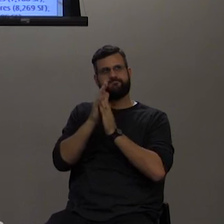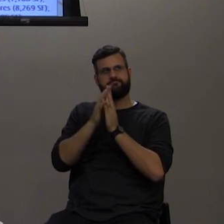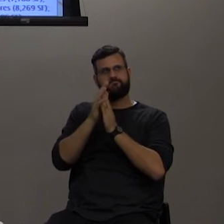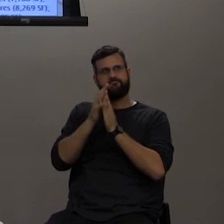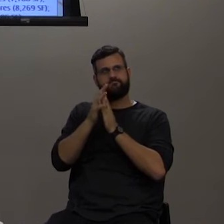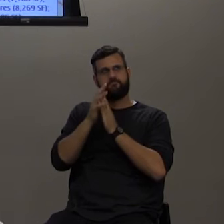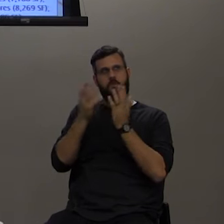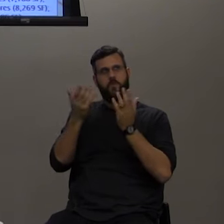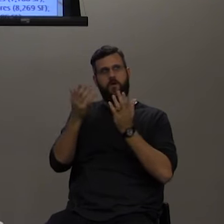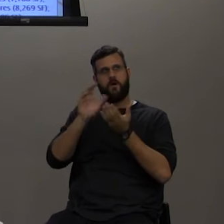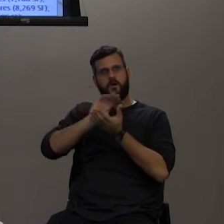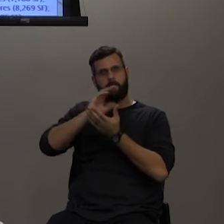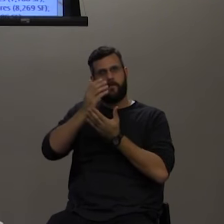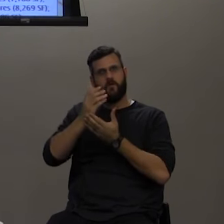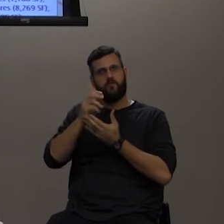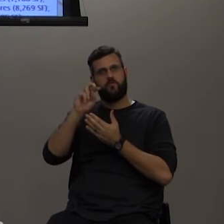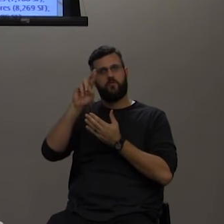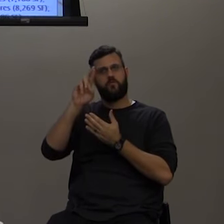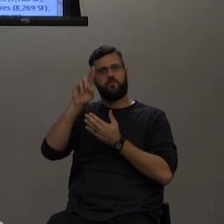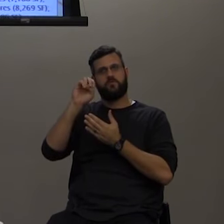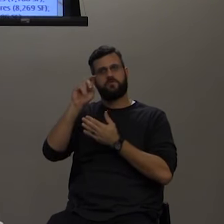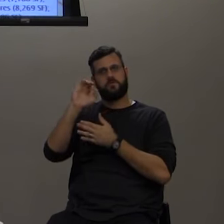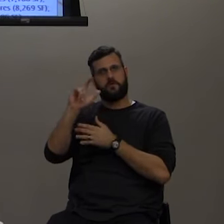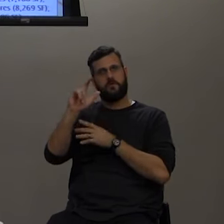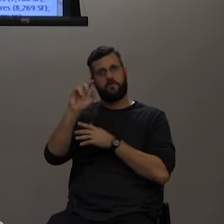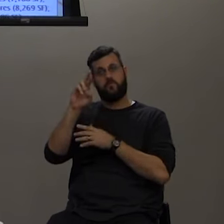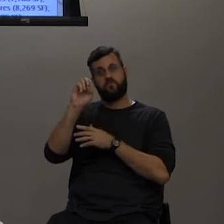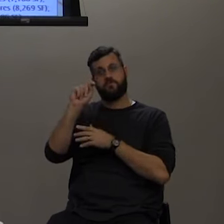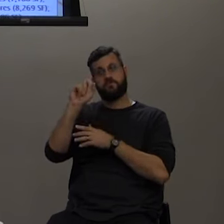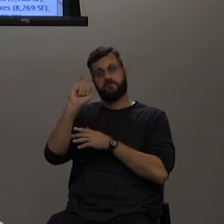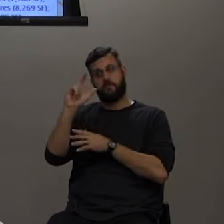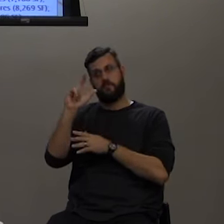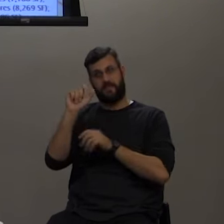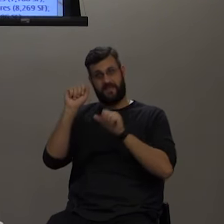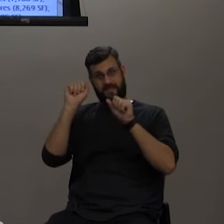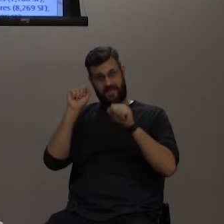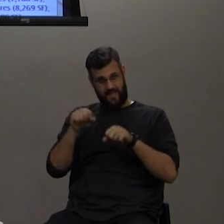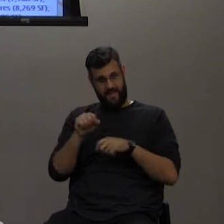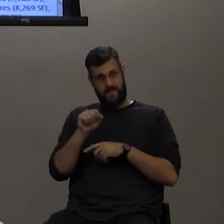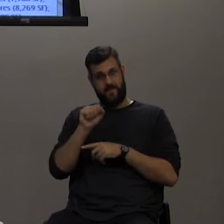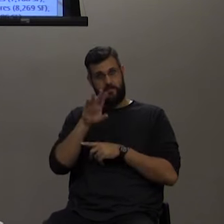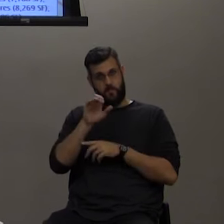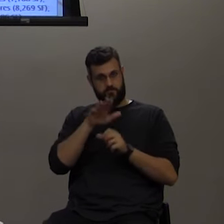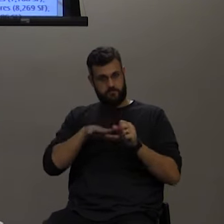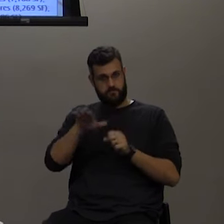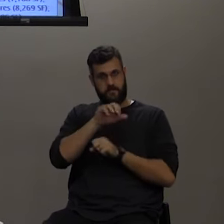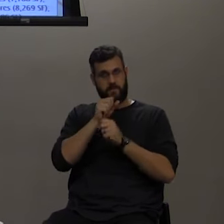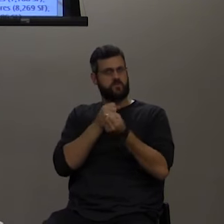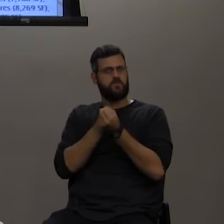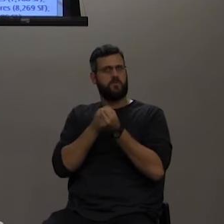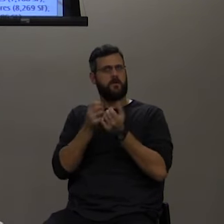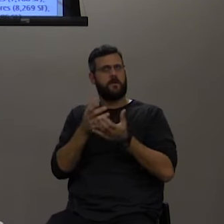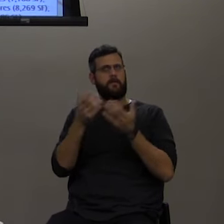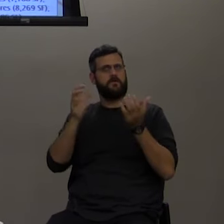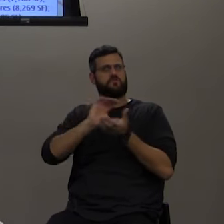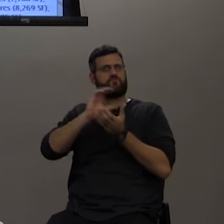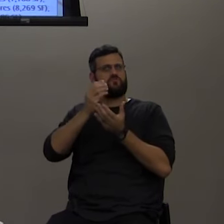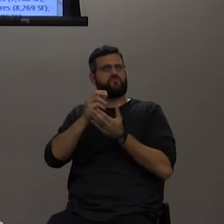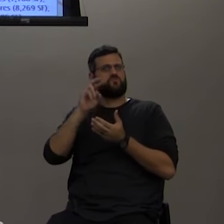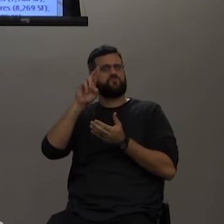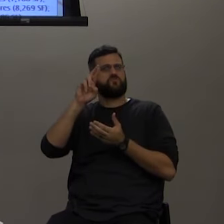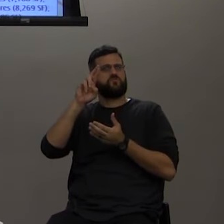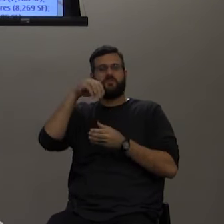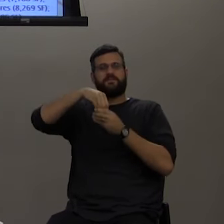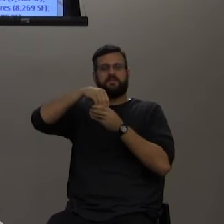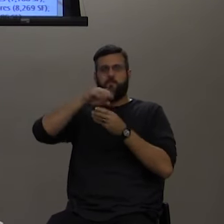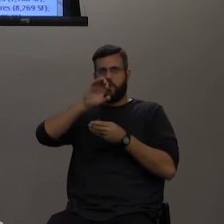amount of retail is supportable in the markets in and around Boyle County, or in Boyle